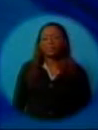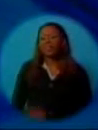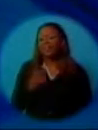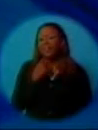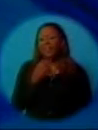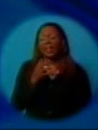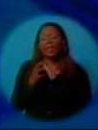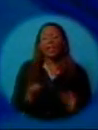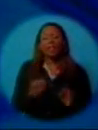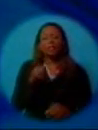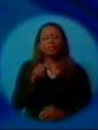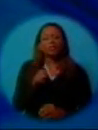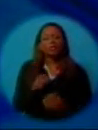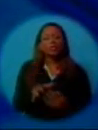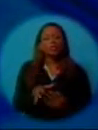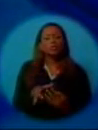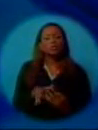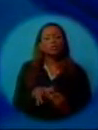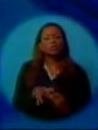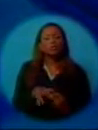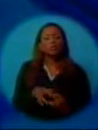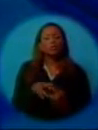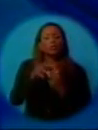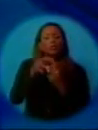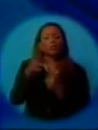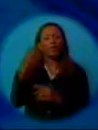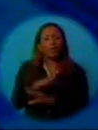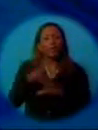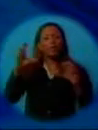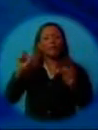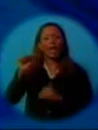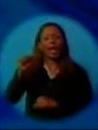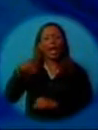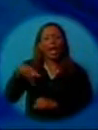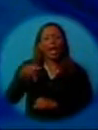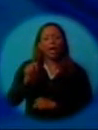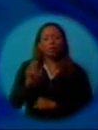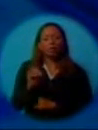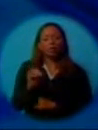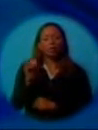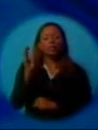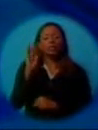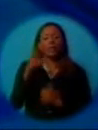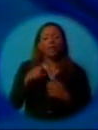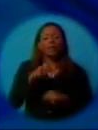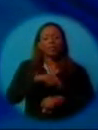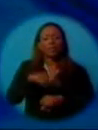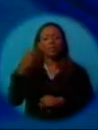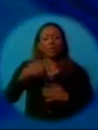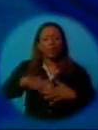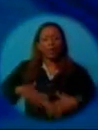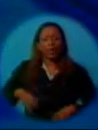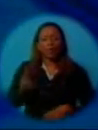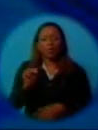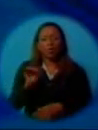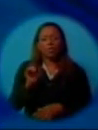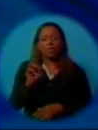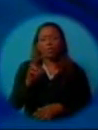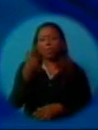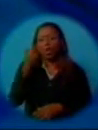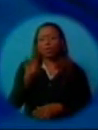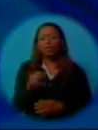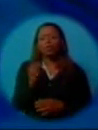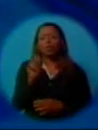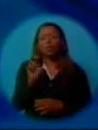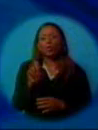Ms. Ford says if she's elected to the presidency of APTO, she will be seeking a time frame for the wearing of those uniforms since the June deadline